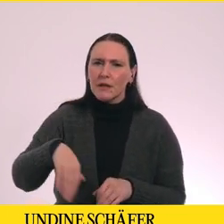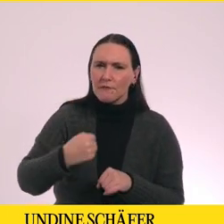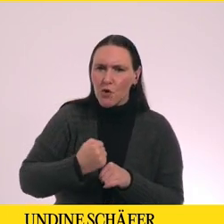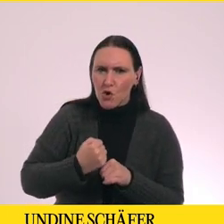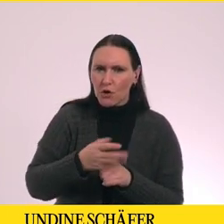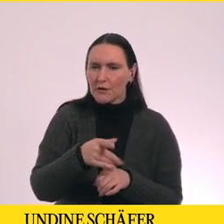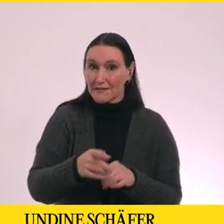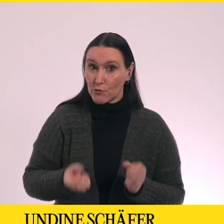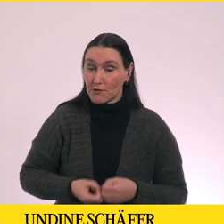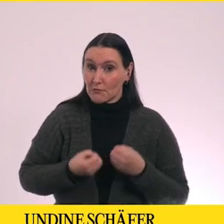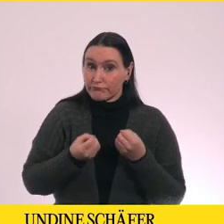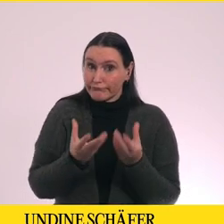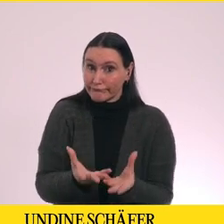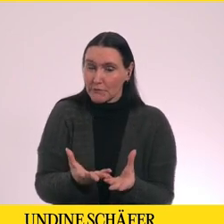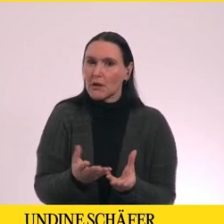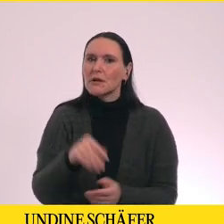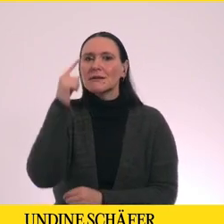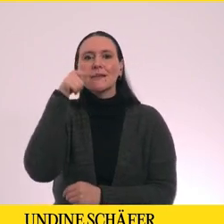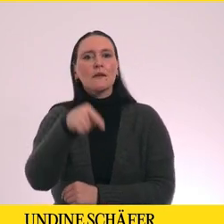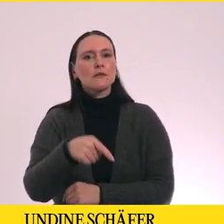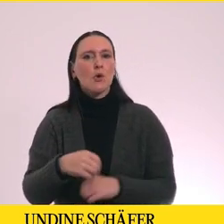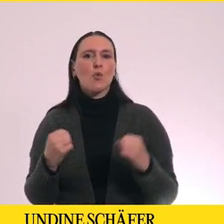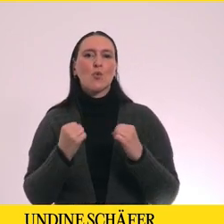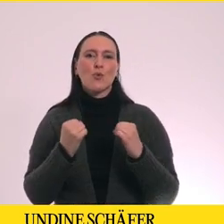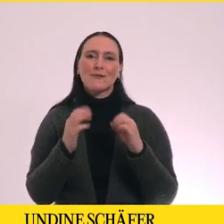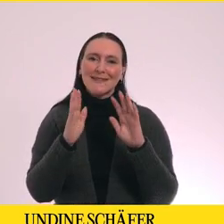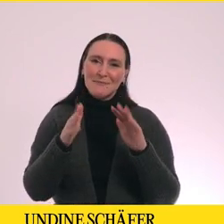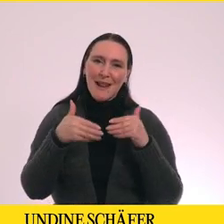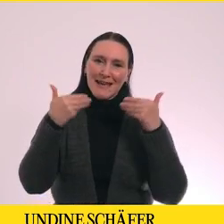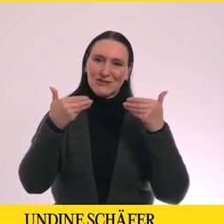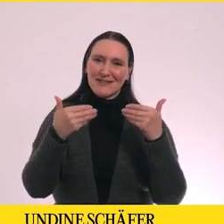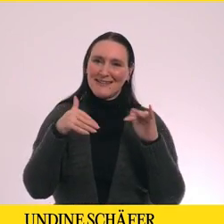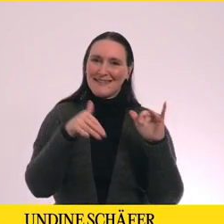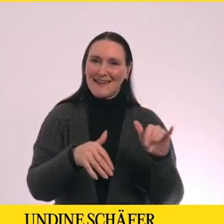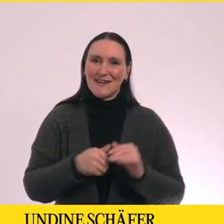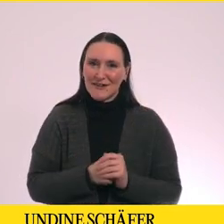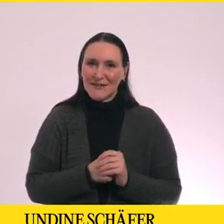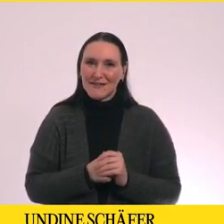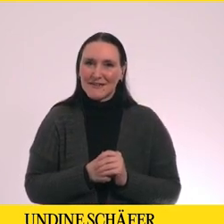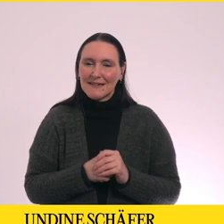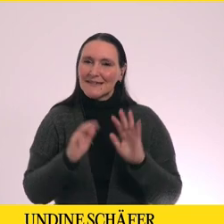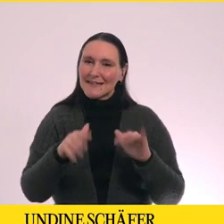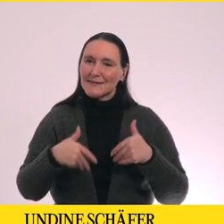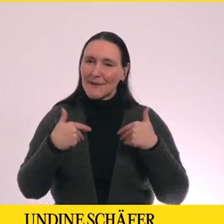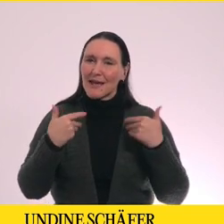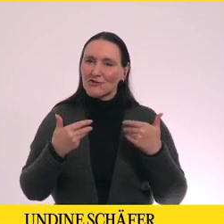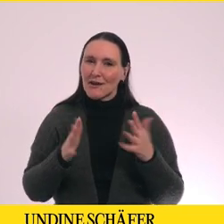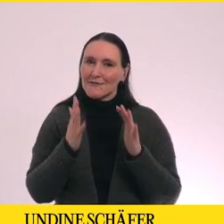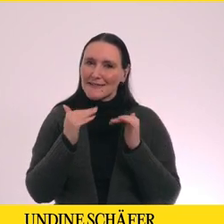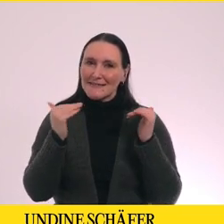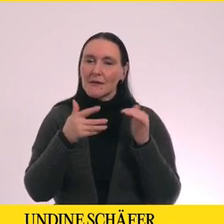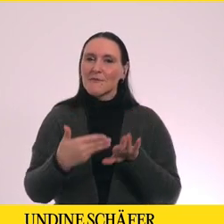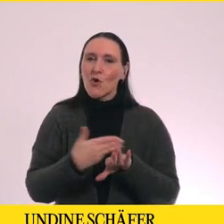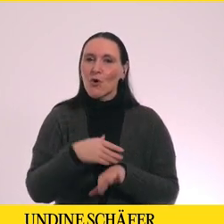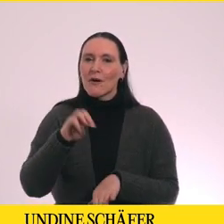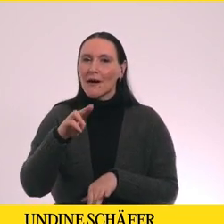is pleasure. And so linking to what Mohanad was also talking about earlier in terms of comedy, I